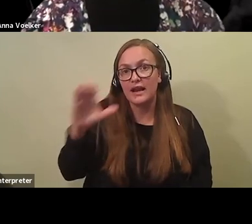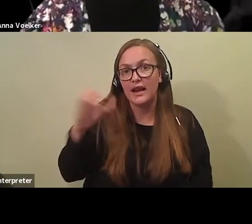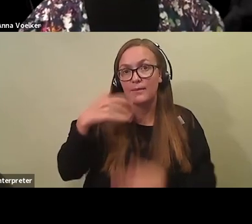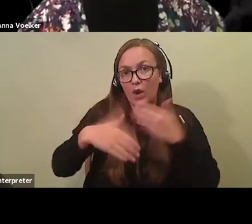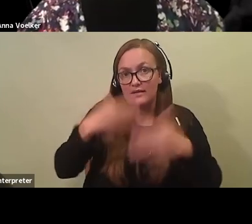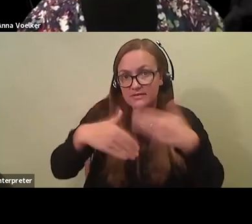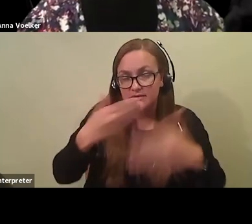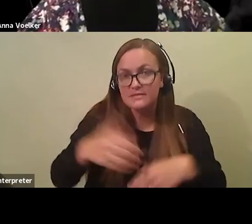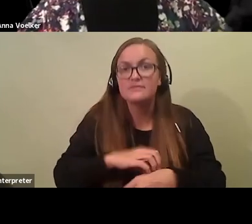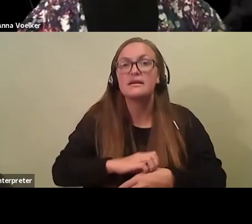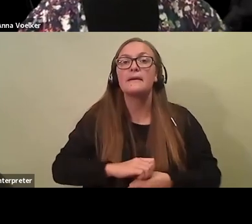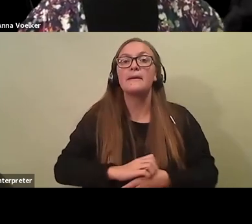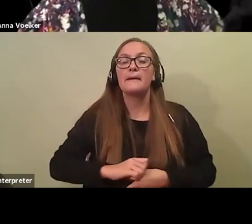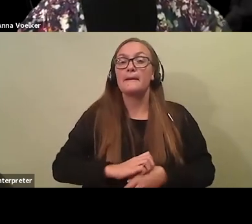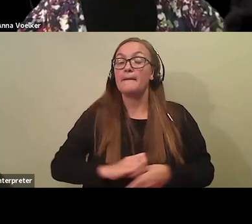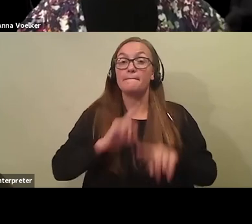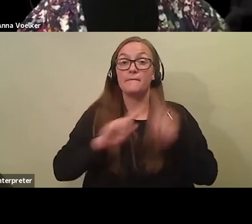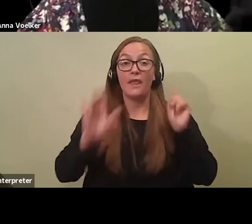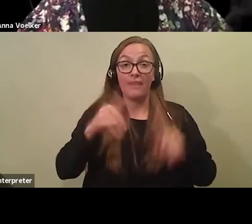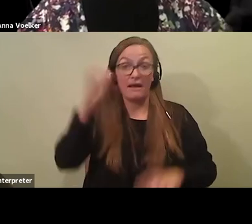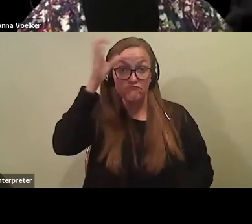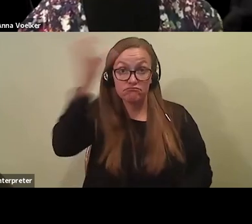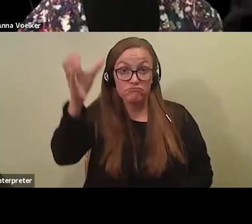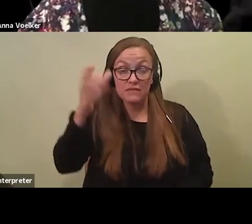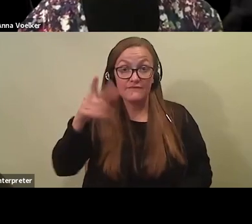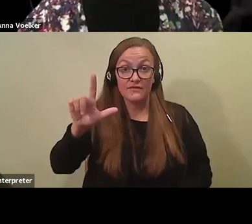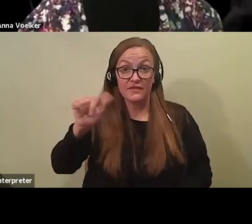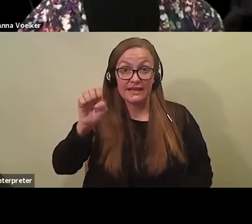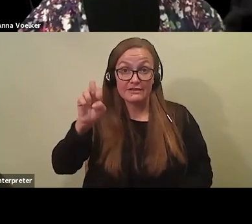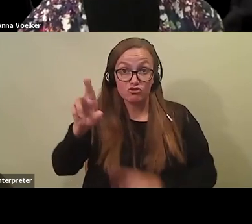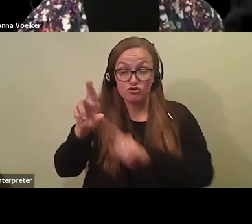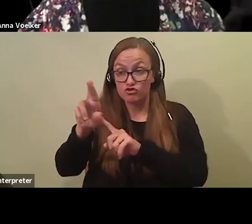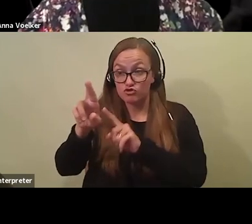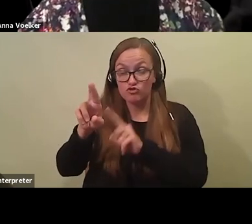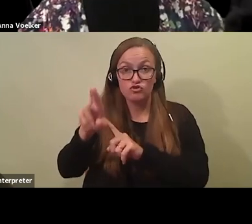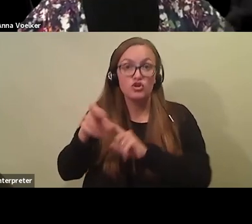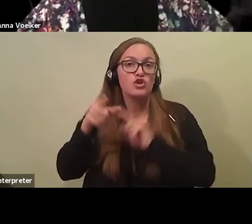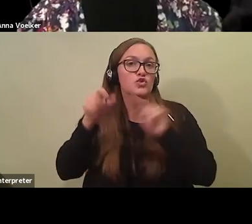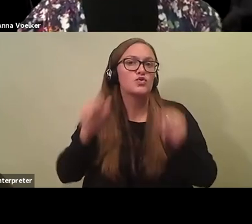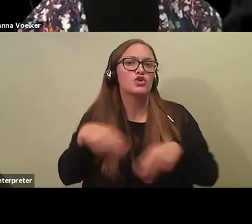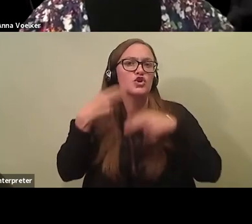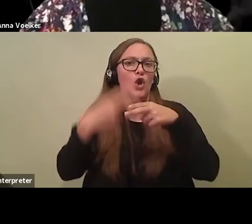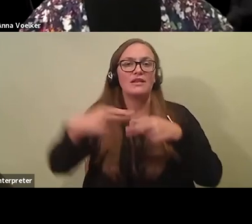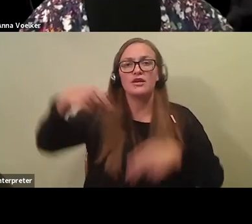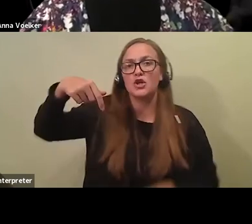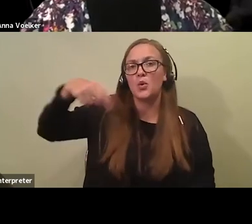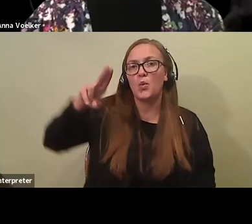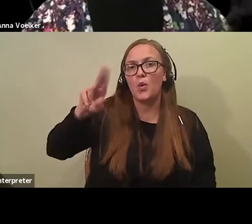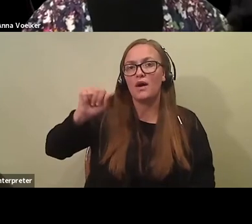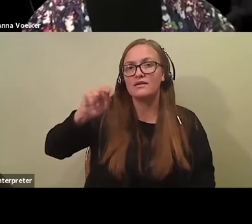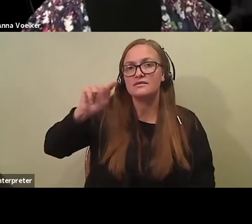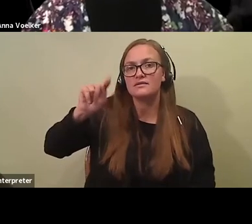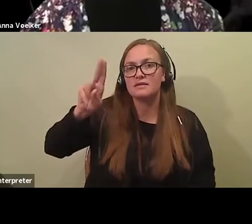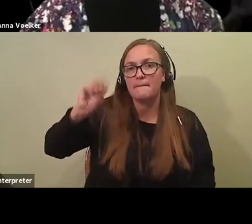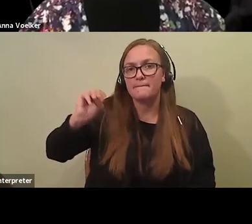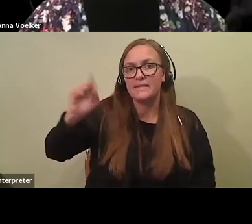the entire idea of laser is that you could call it a quantum leap in human